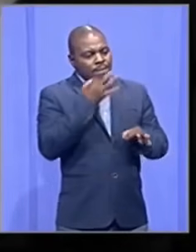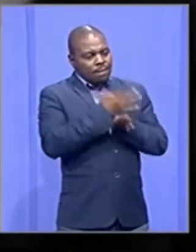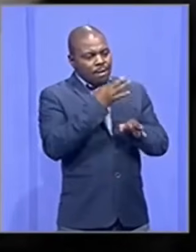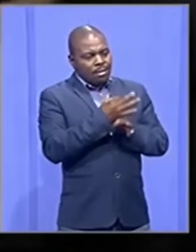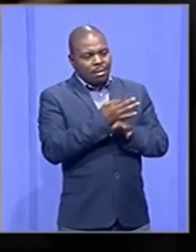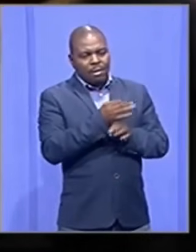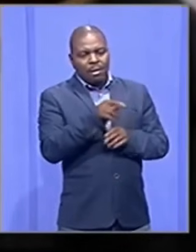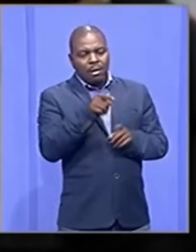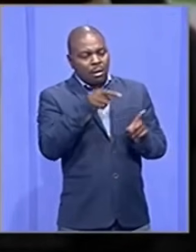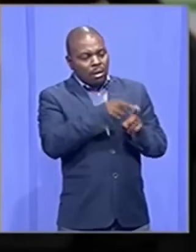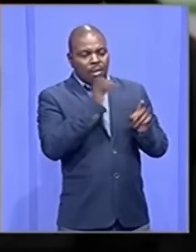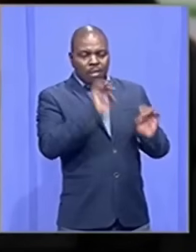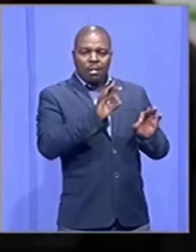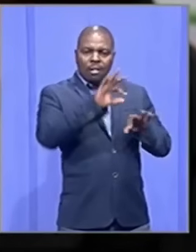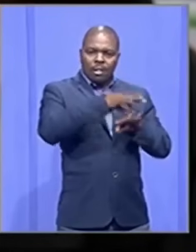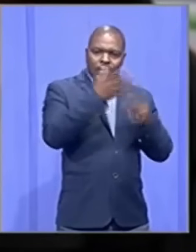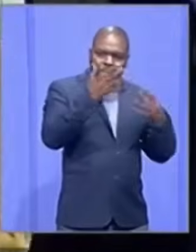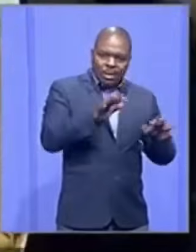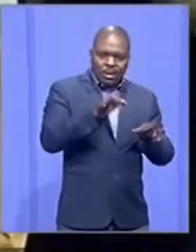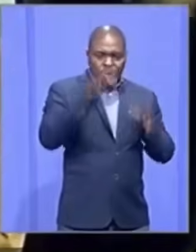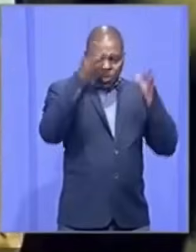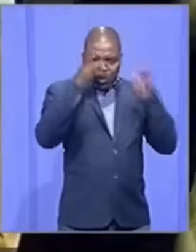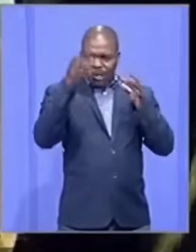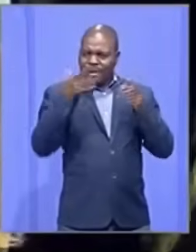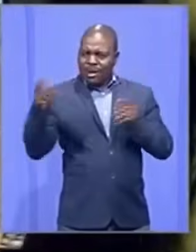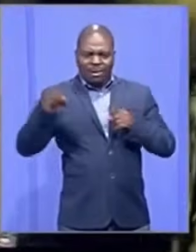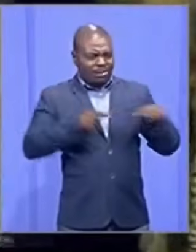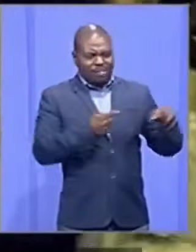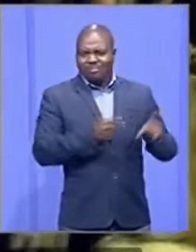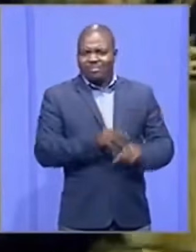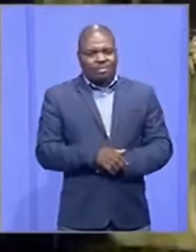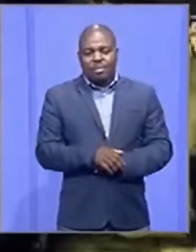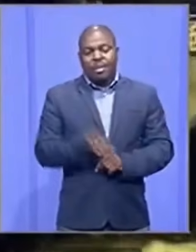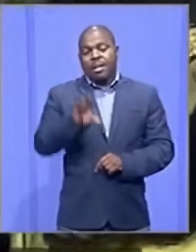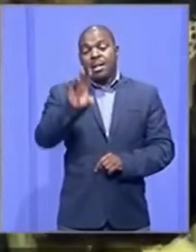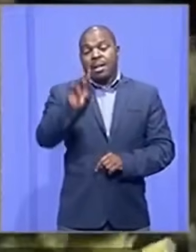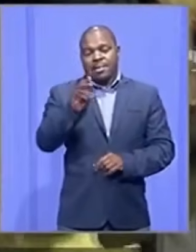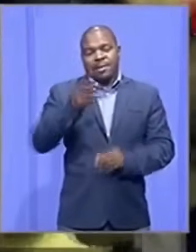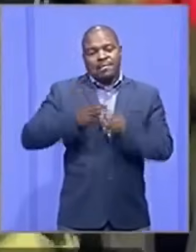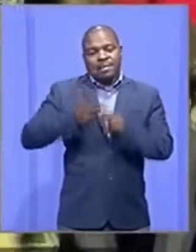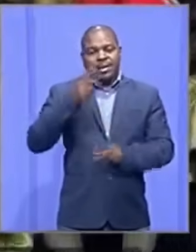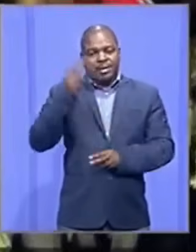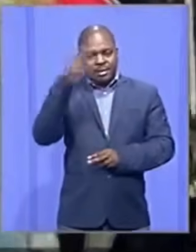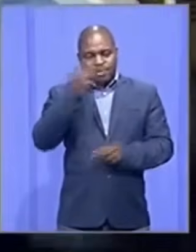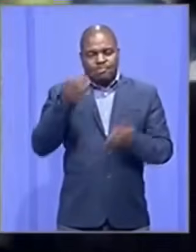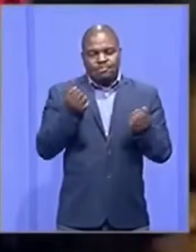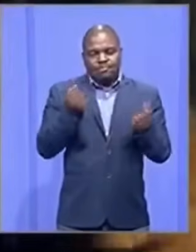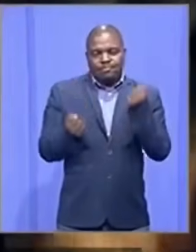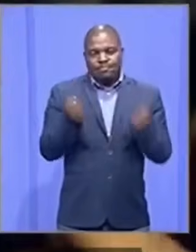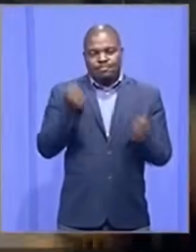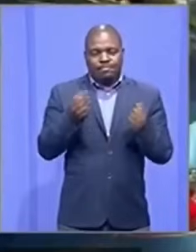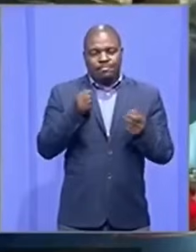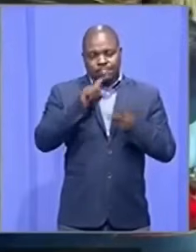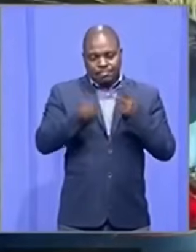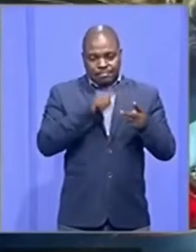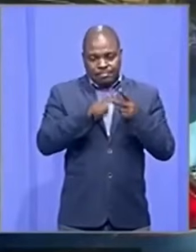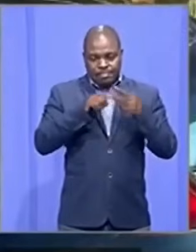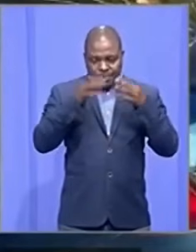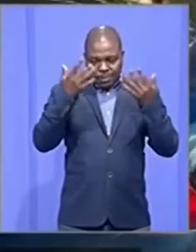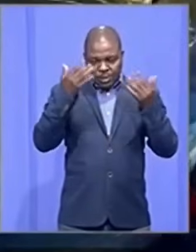White and of any of the other queens. La boraro ke letsatsi la bofelo la dithetso le gore moatlhodi a itse gore o tla rebola